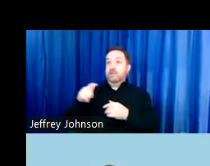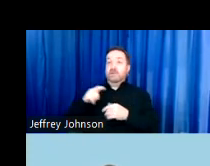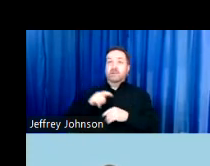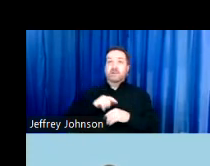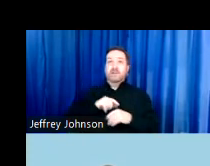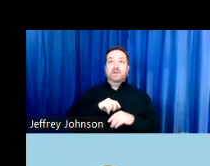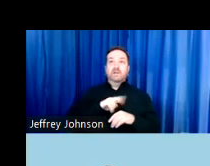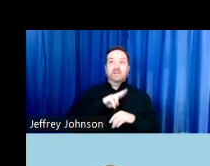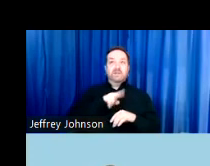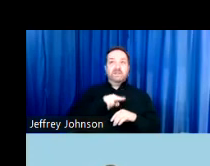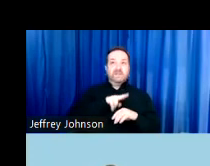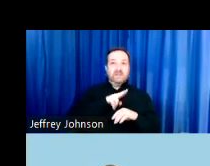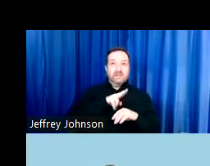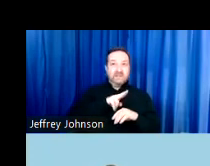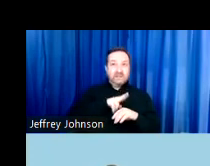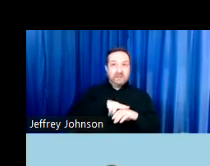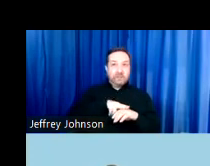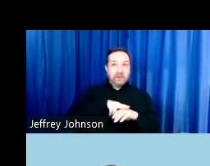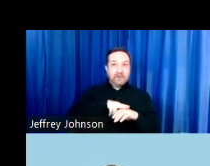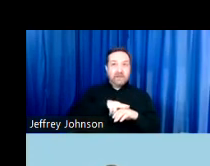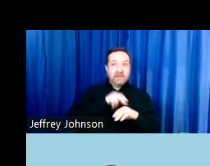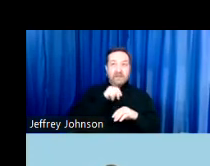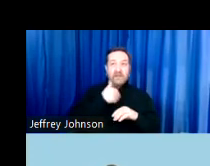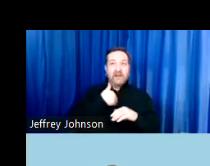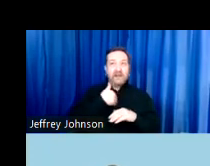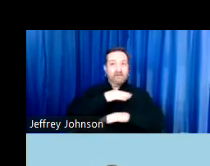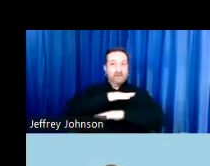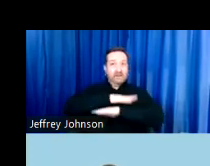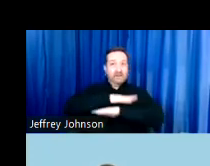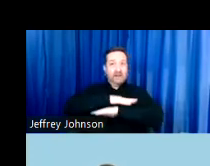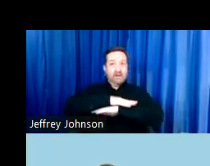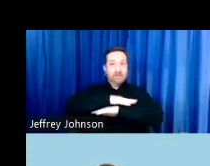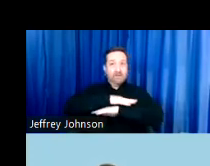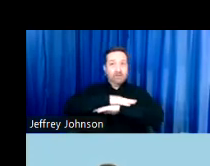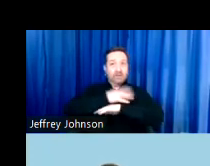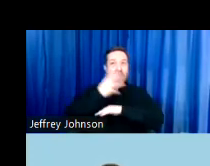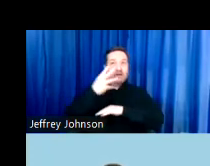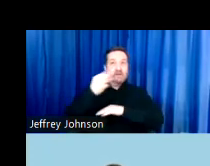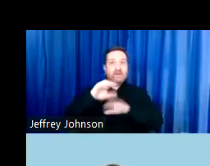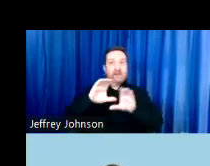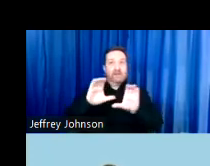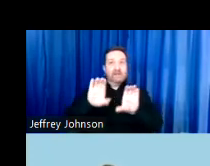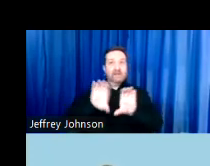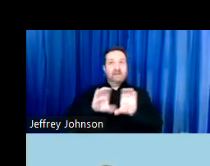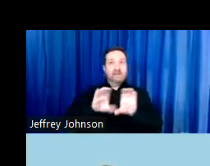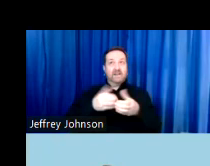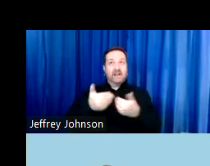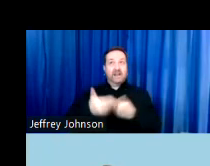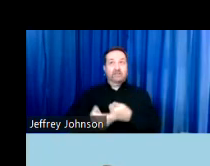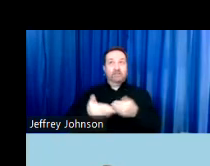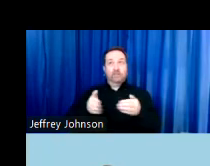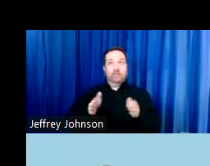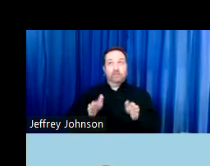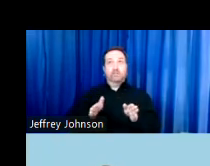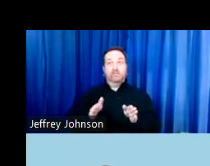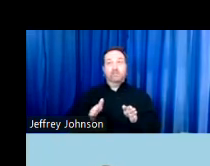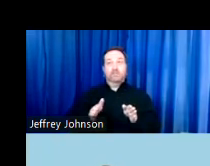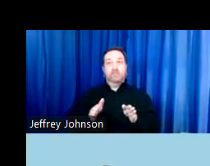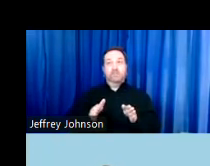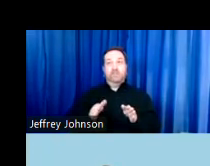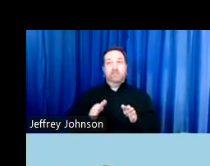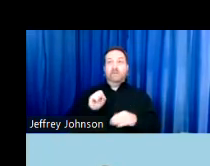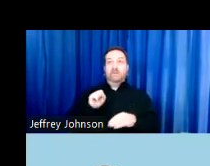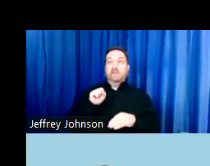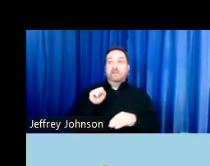don't have like tables outside the classrooms. So I would